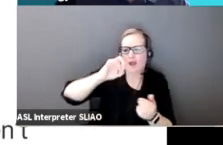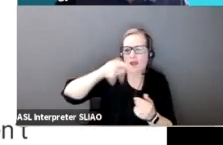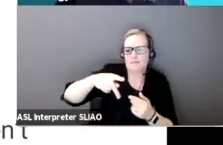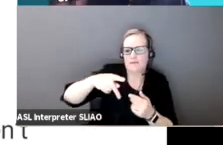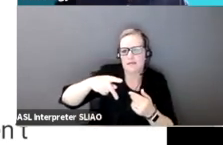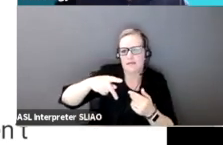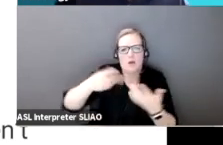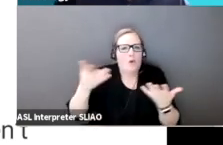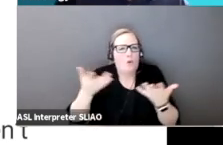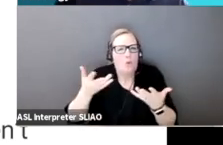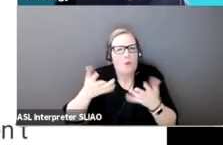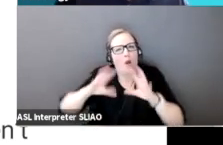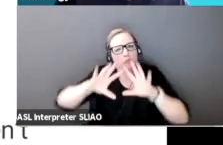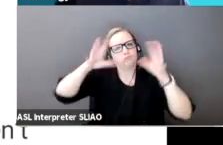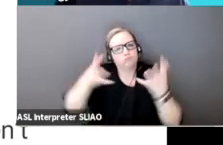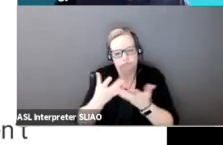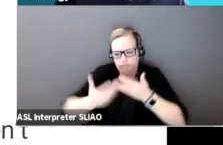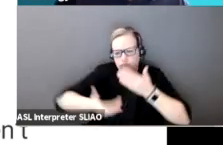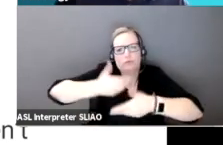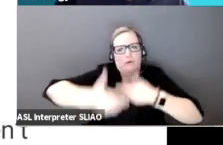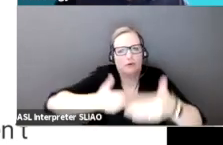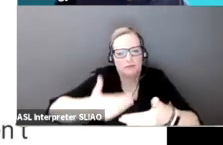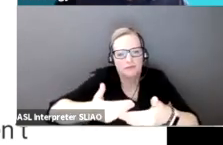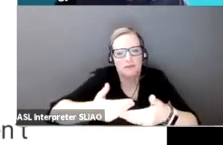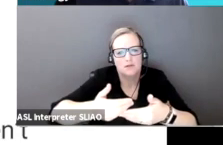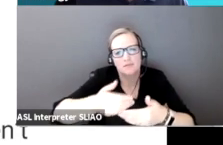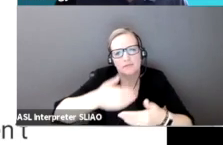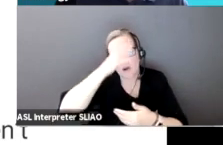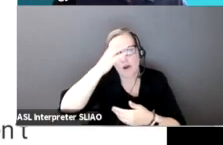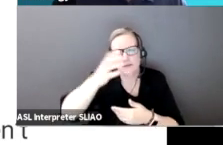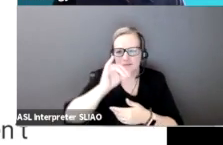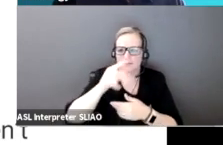just be aware that the idea of what is IP, it's quite broad.